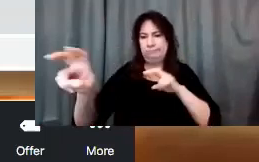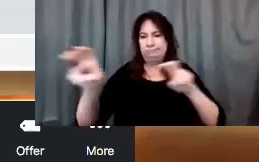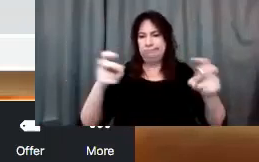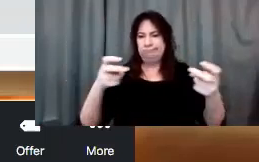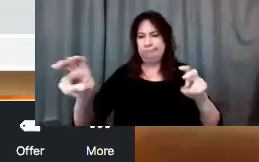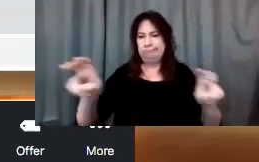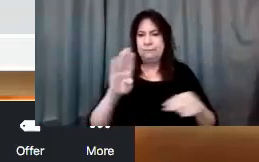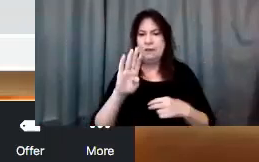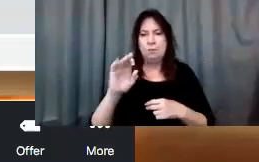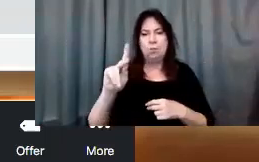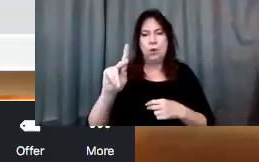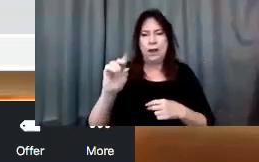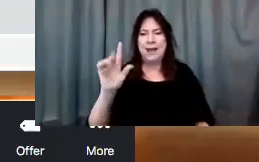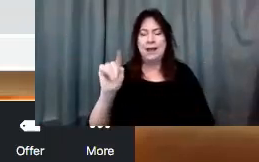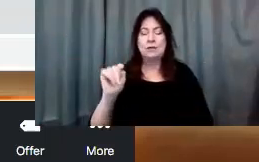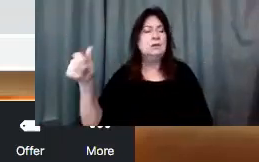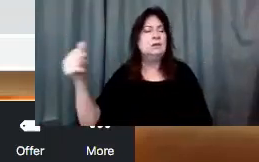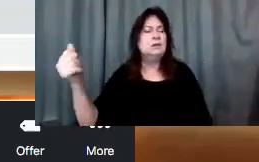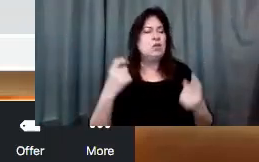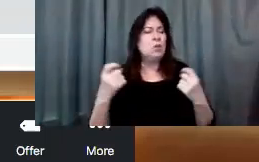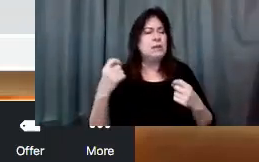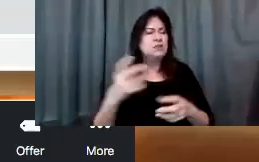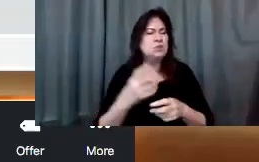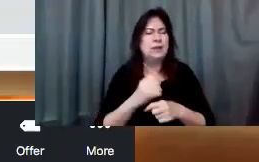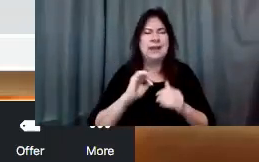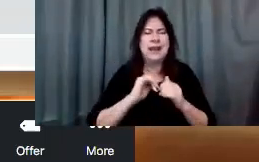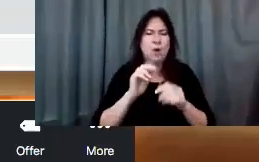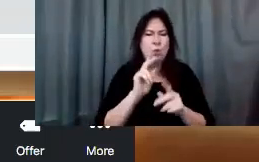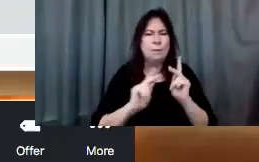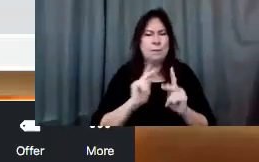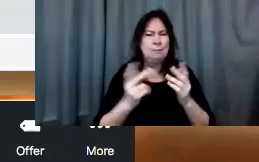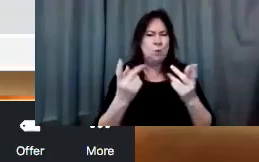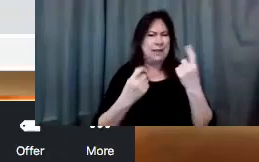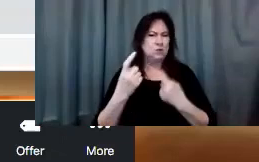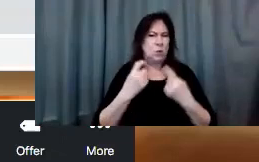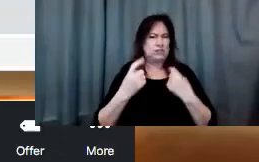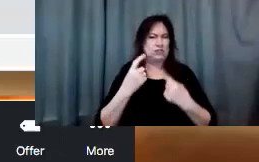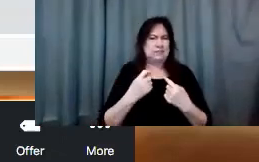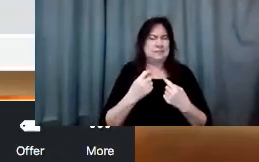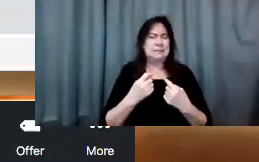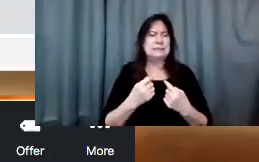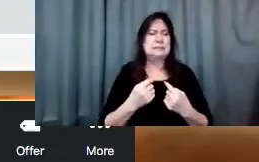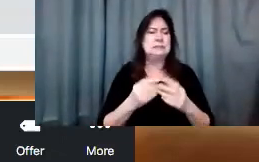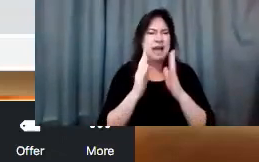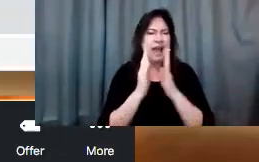All right, Rachel, one of the questions we're getting is how will people ask questions? So I know in